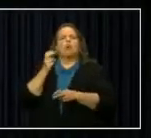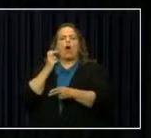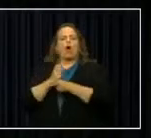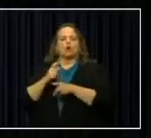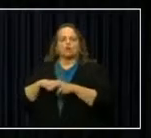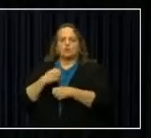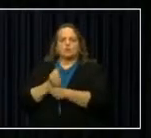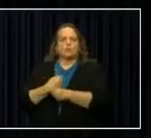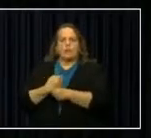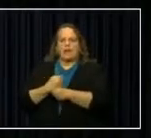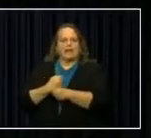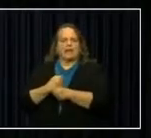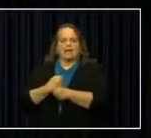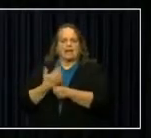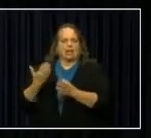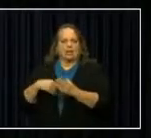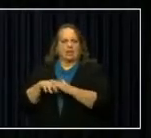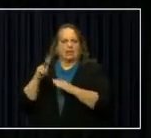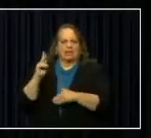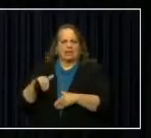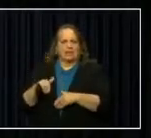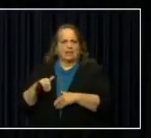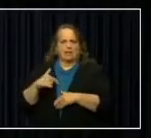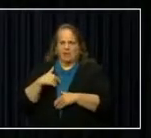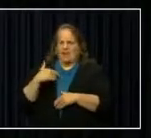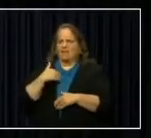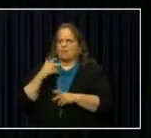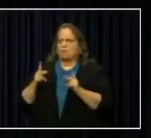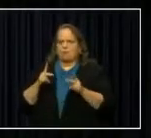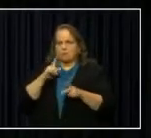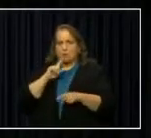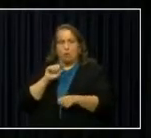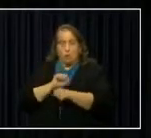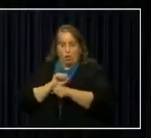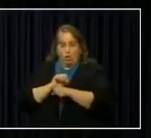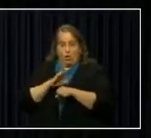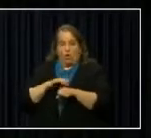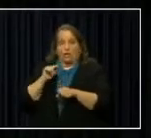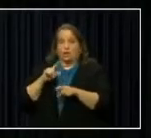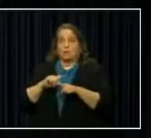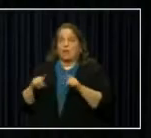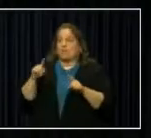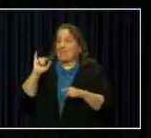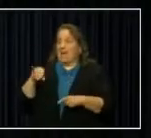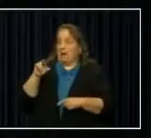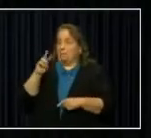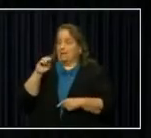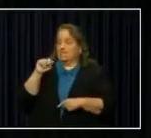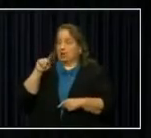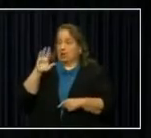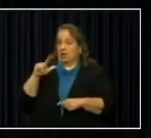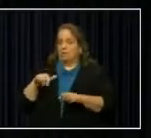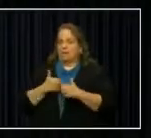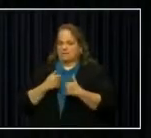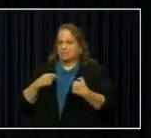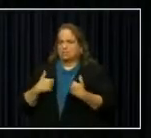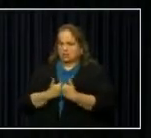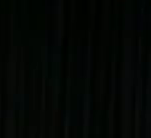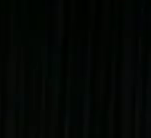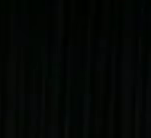to manufacture these here in Kentucky. And we have folks that are working on it, but the materials in them make it a real